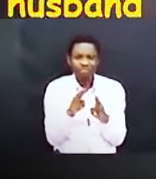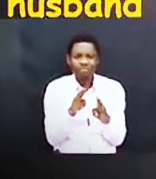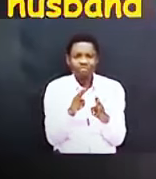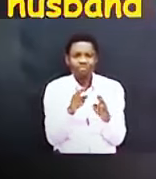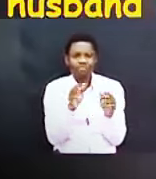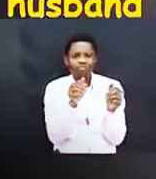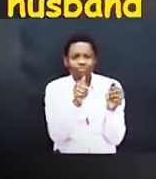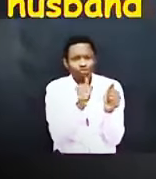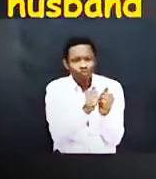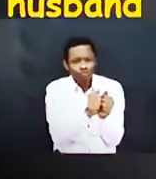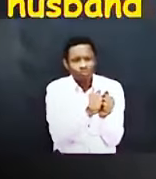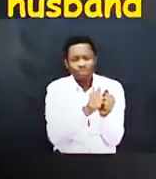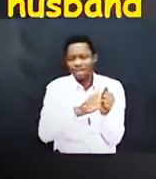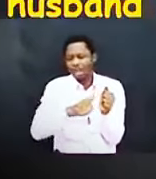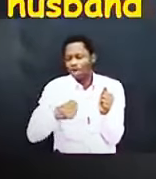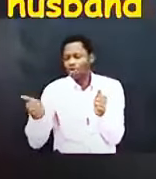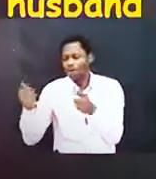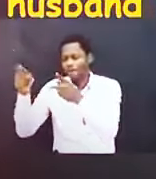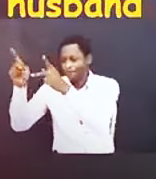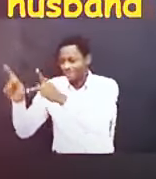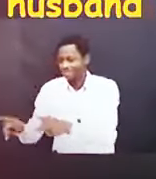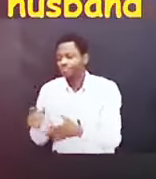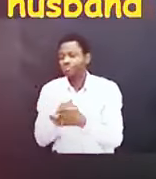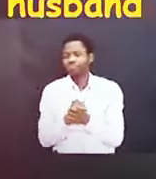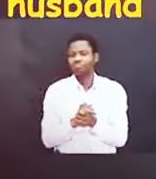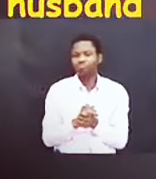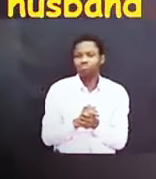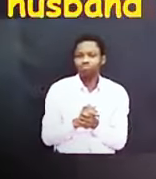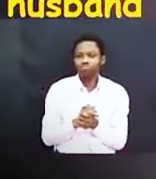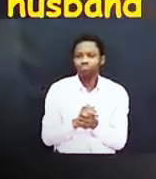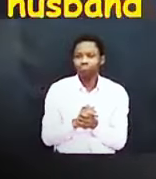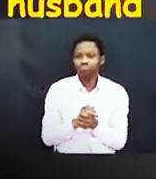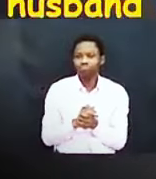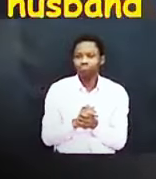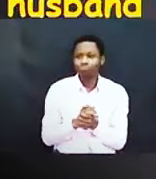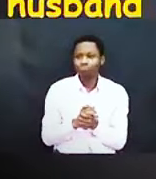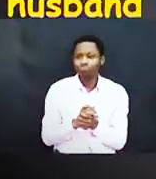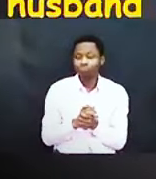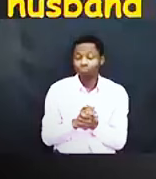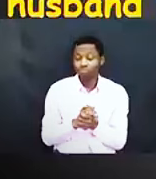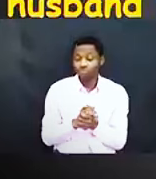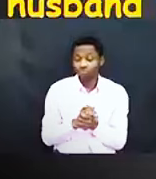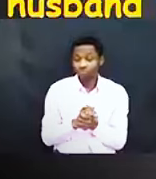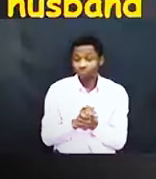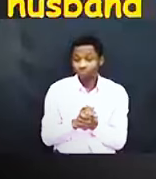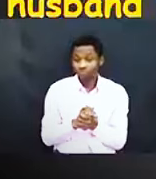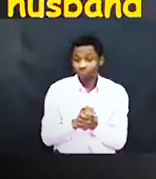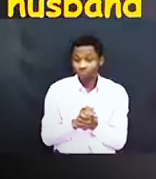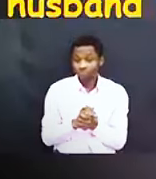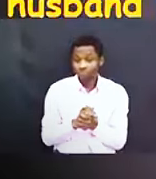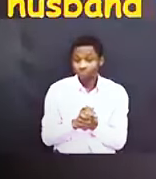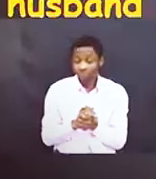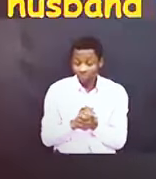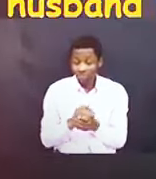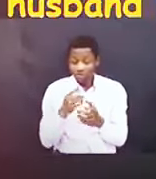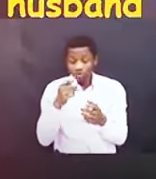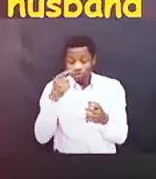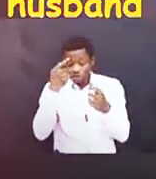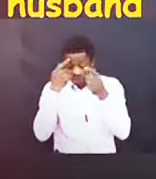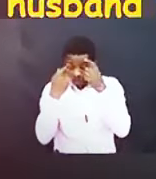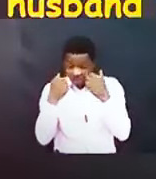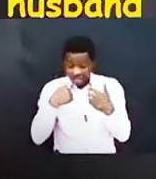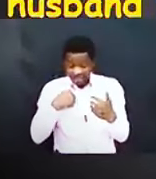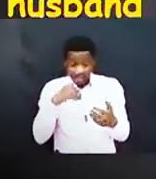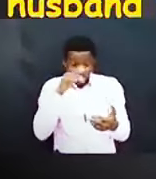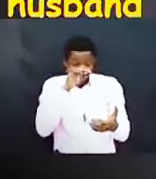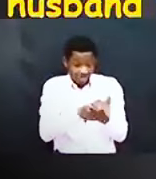with another. So far as that relationship between you and your husband is concerned, you have